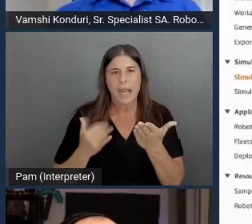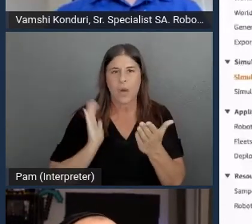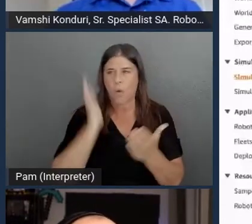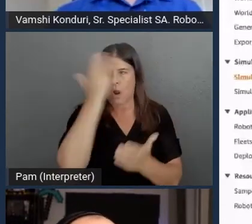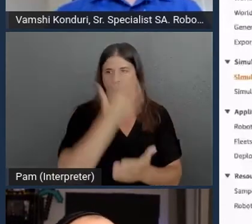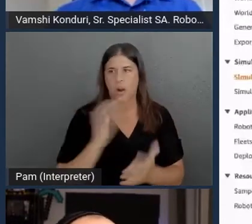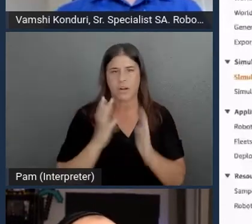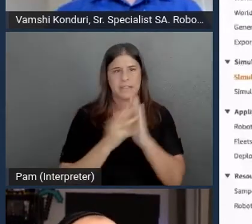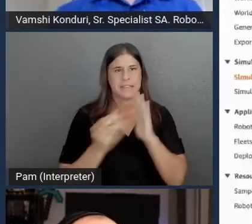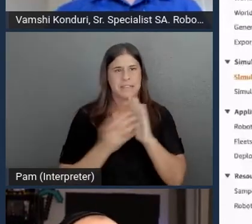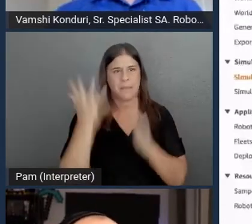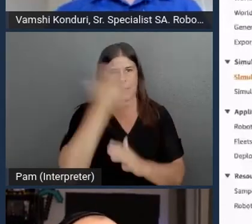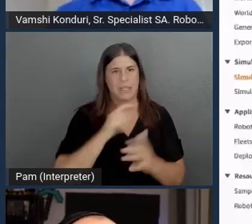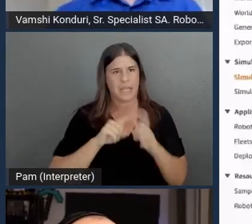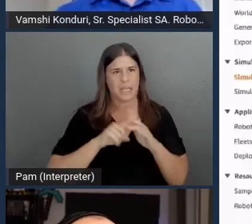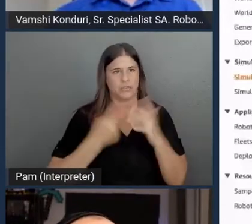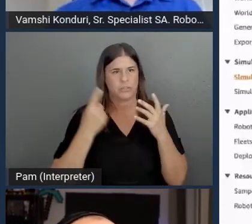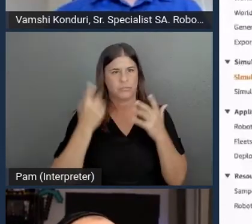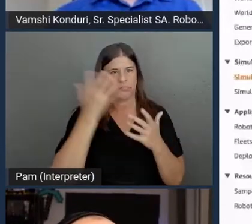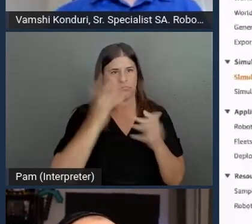kicked off?